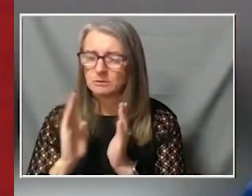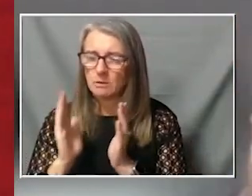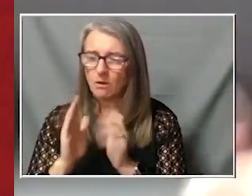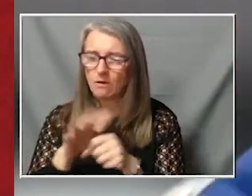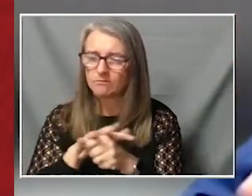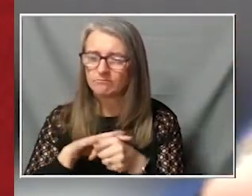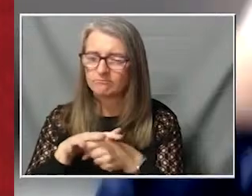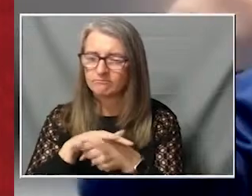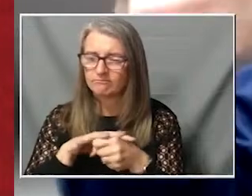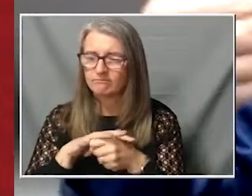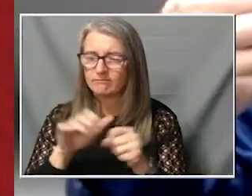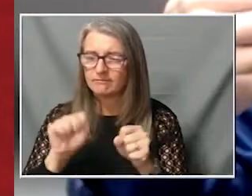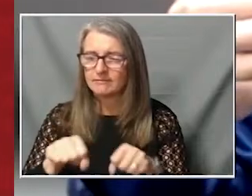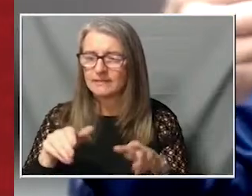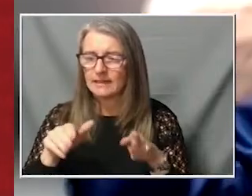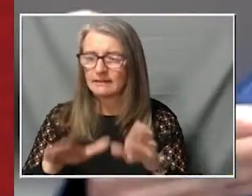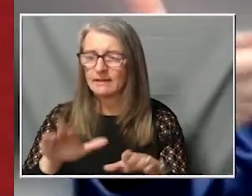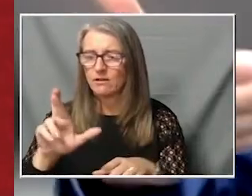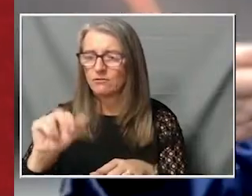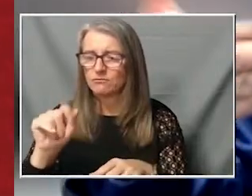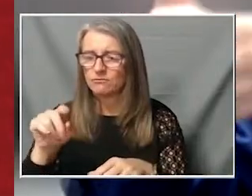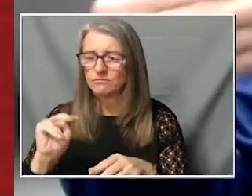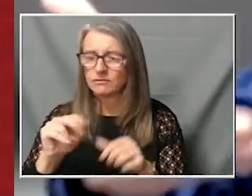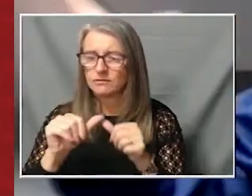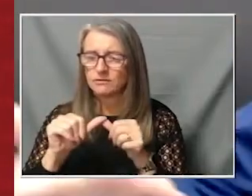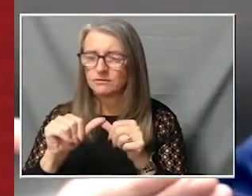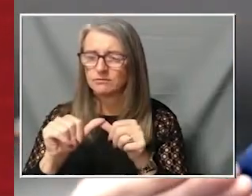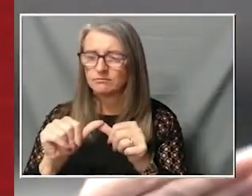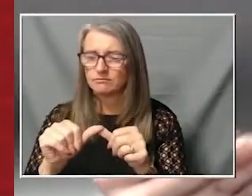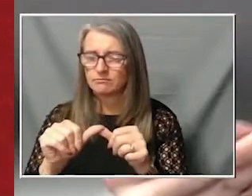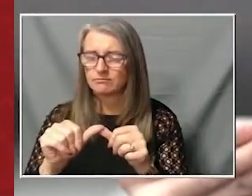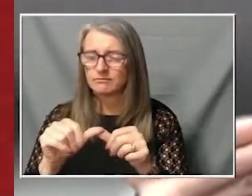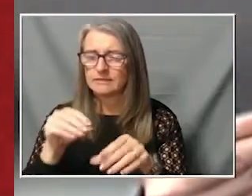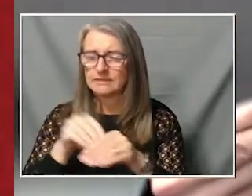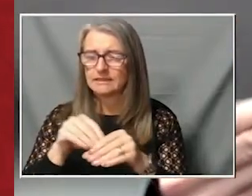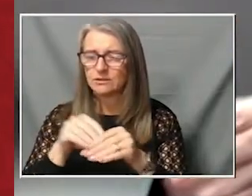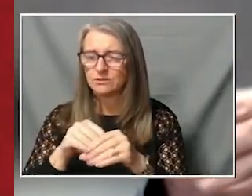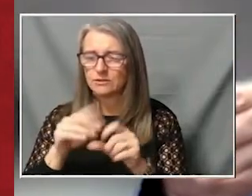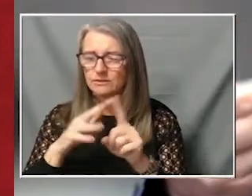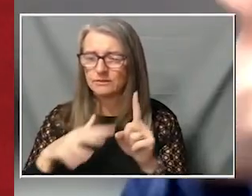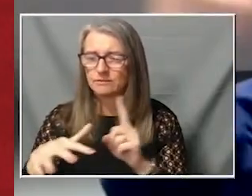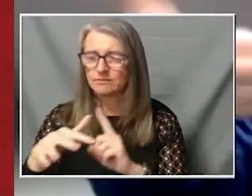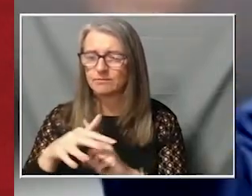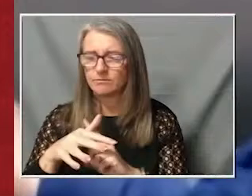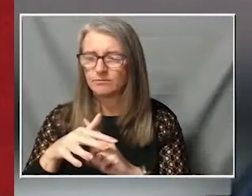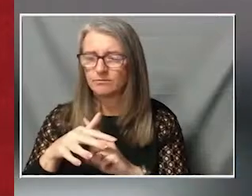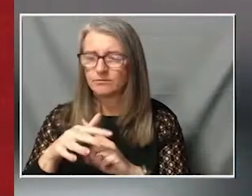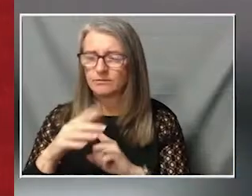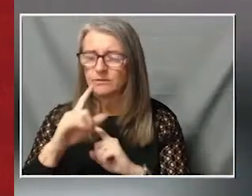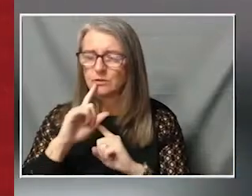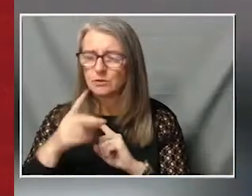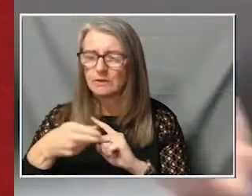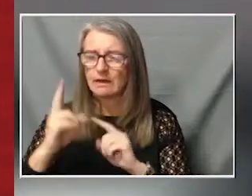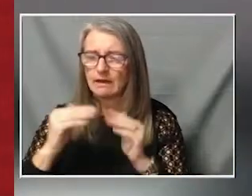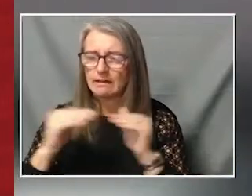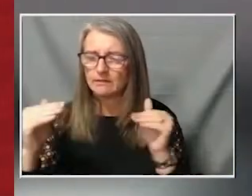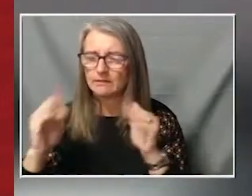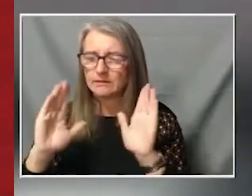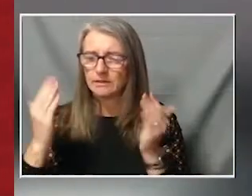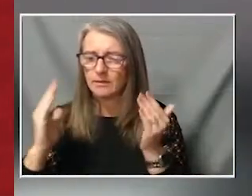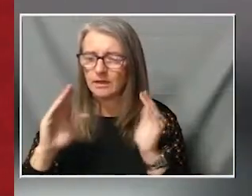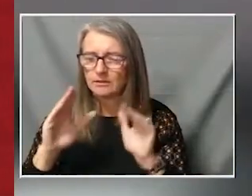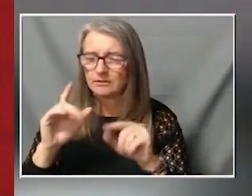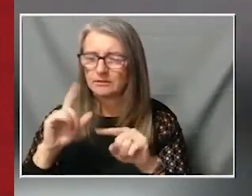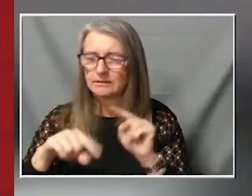air, which can allow the radon to concentrate in the indoor environment, sometimes to spectacularly high levels compared to what we could ever